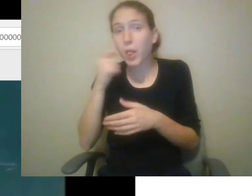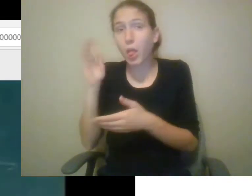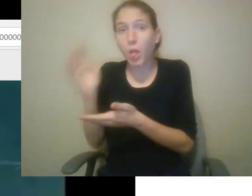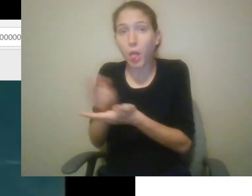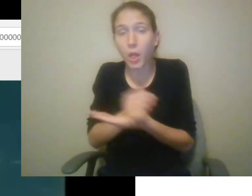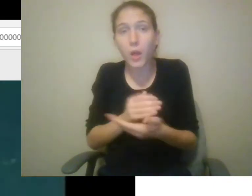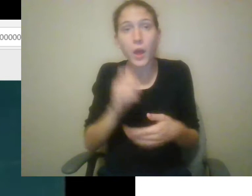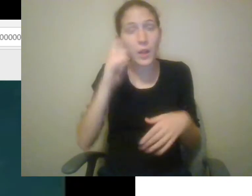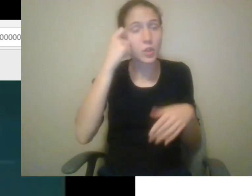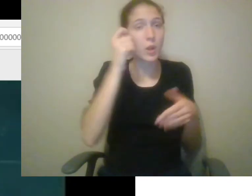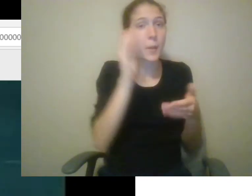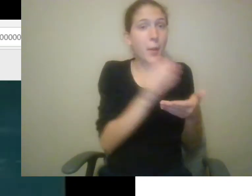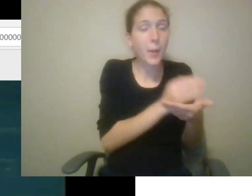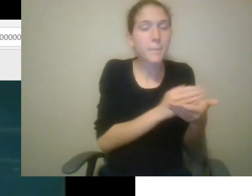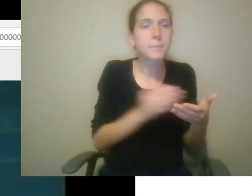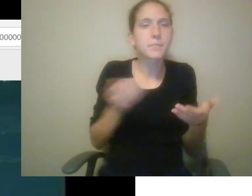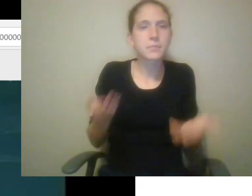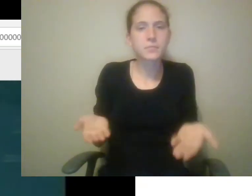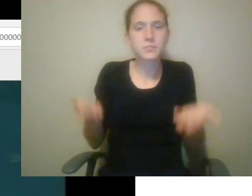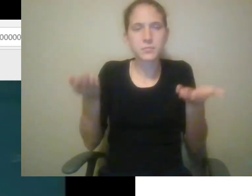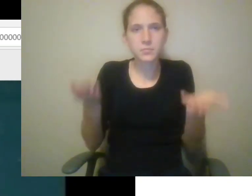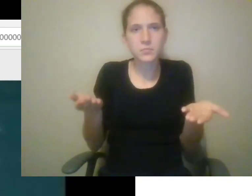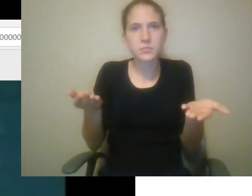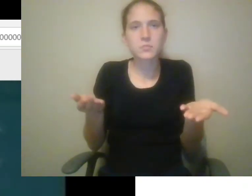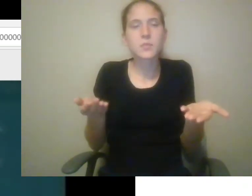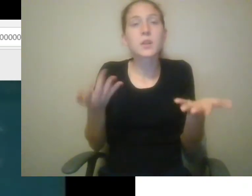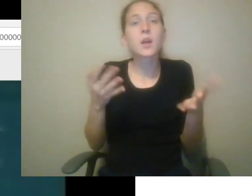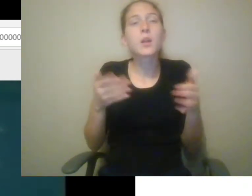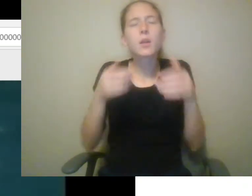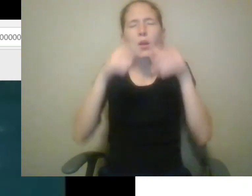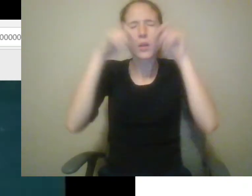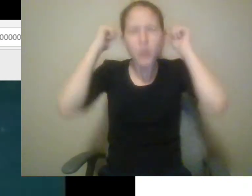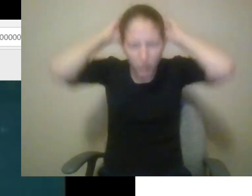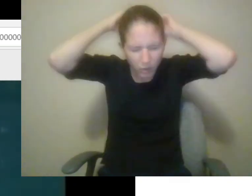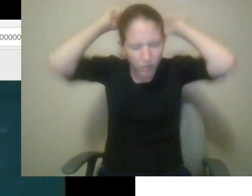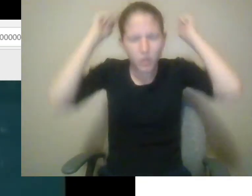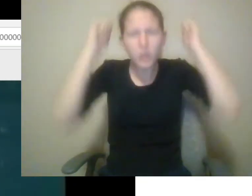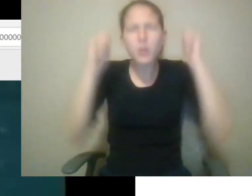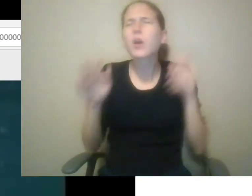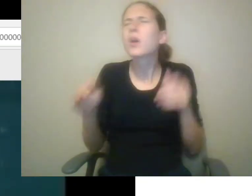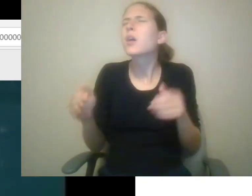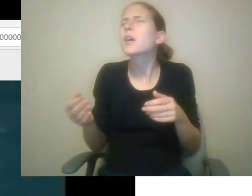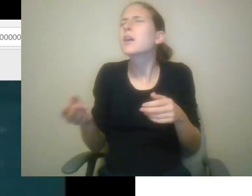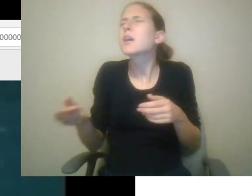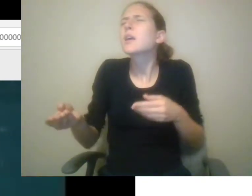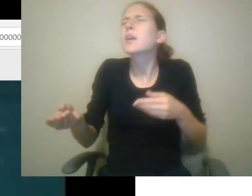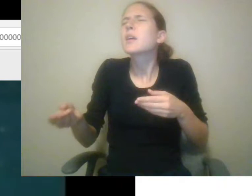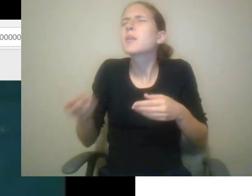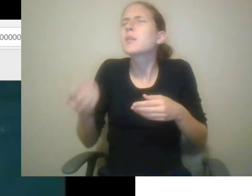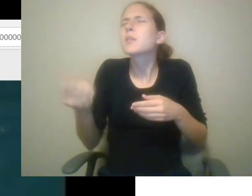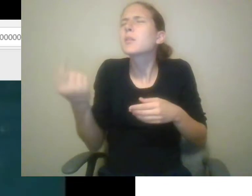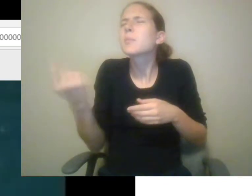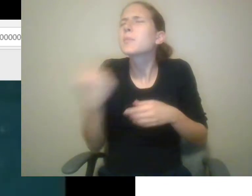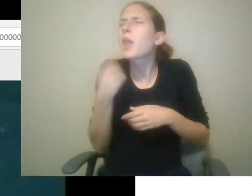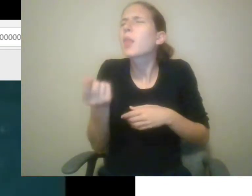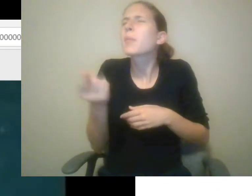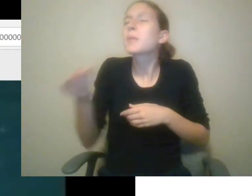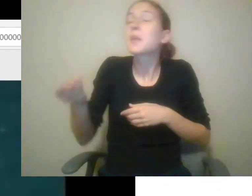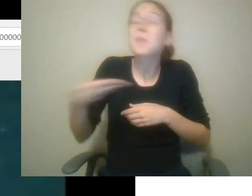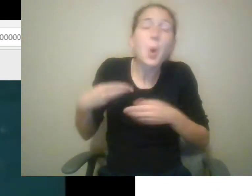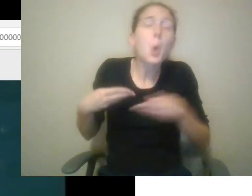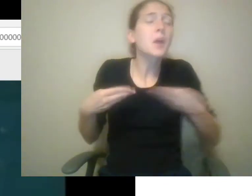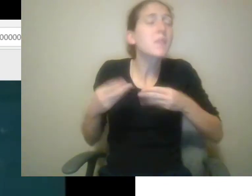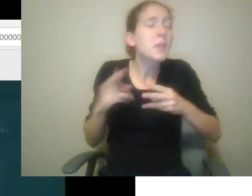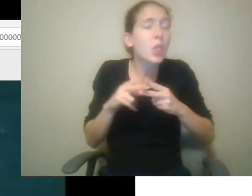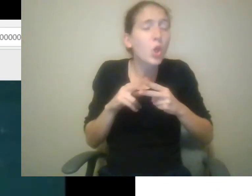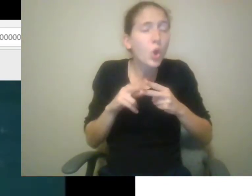You won't be able to tell them apart. No, you won't. Katie, I'm not talking about peeling the onion. I'm talking about eating it. All right,